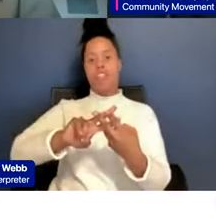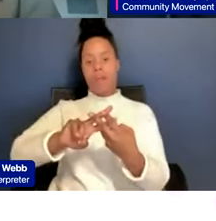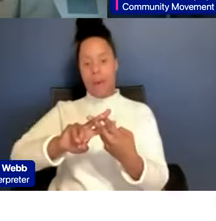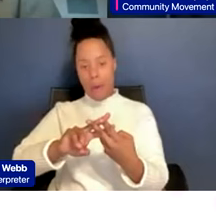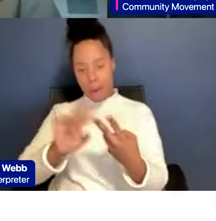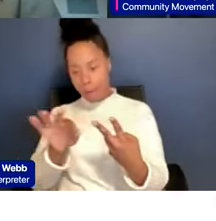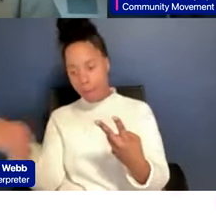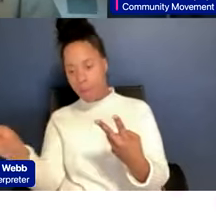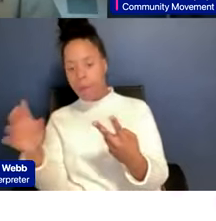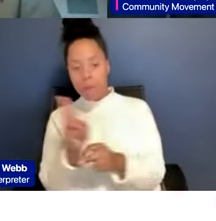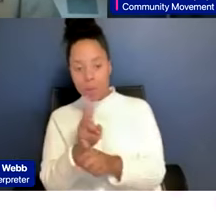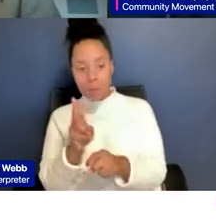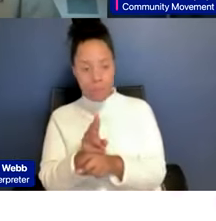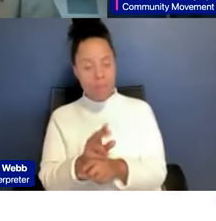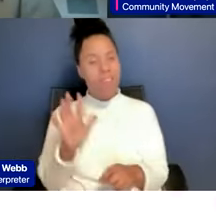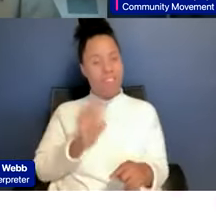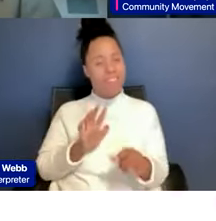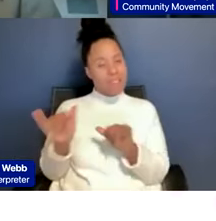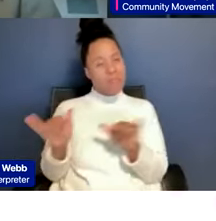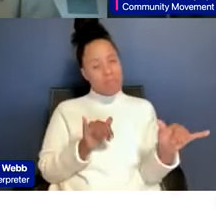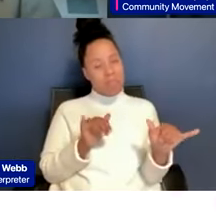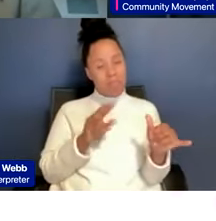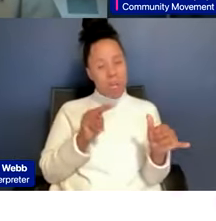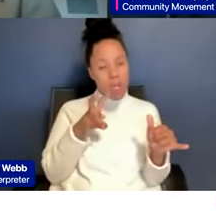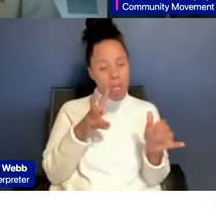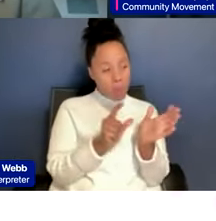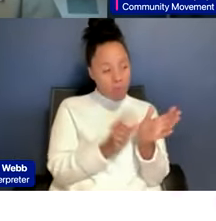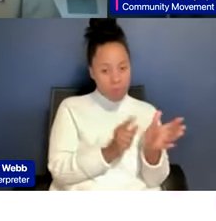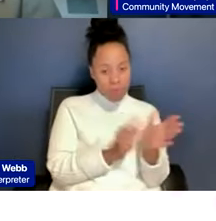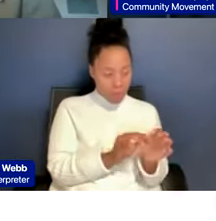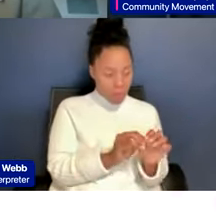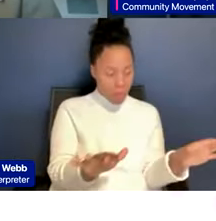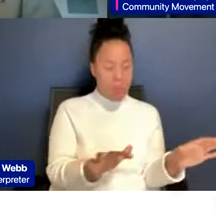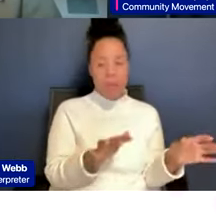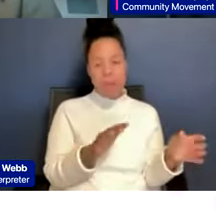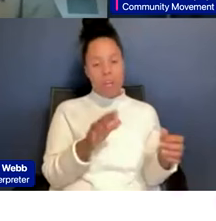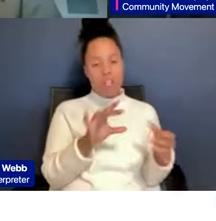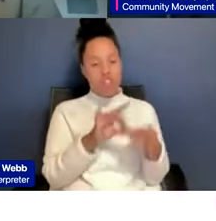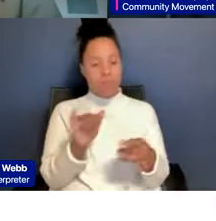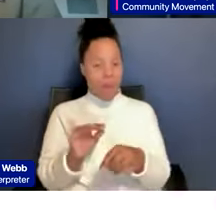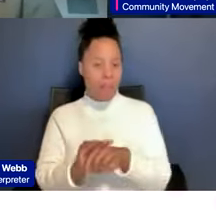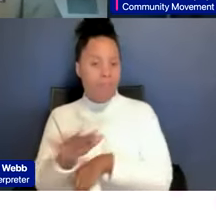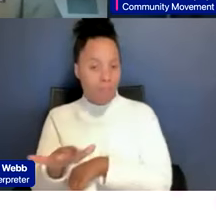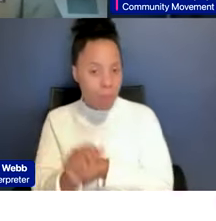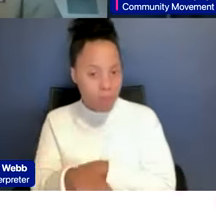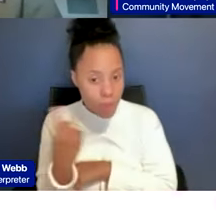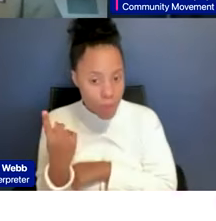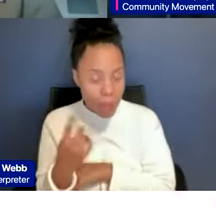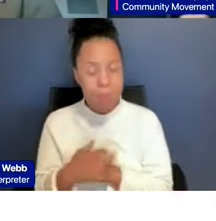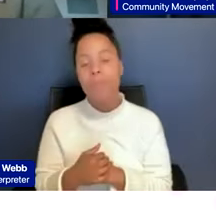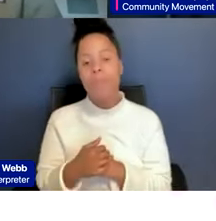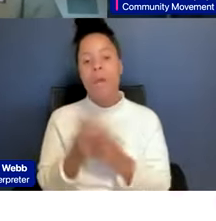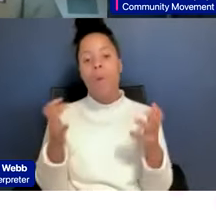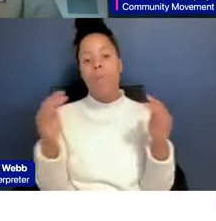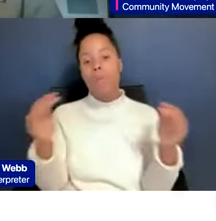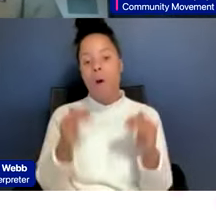goes on and on, you know, in terms of the influence that it has today, in terms of that. I do want to move on with a specific question